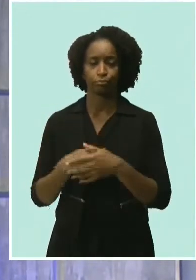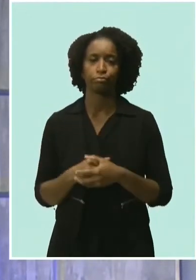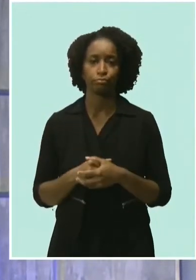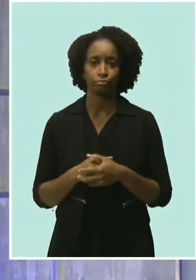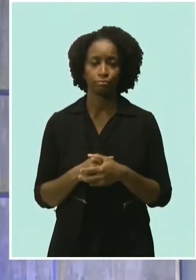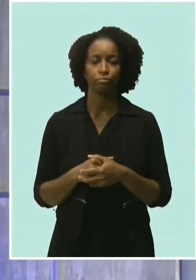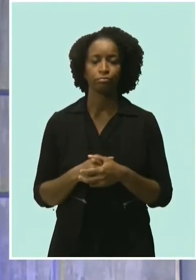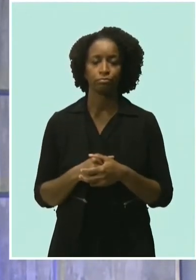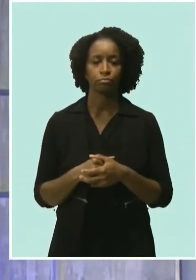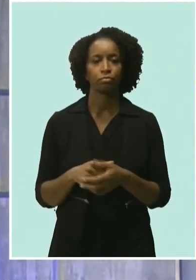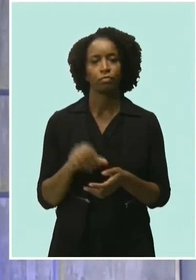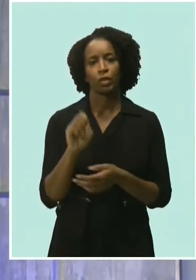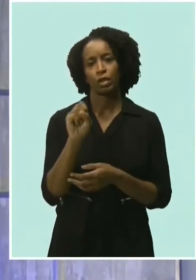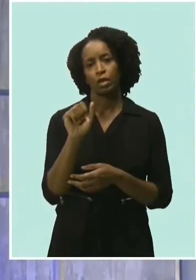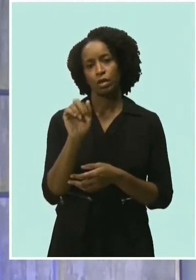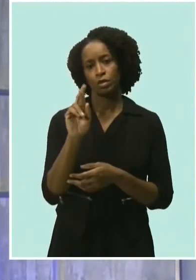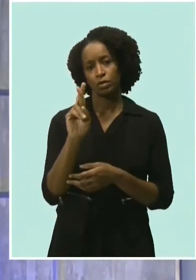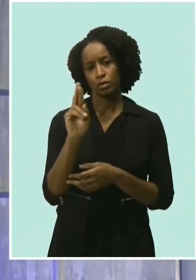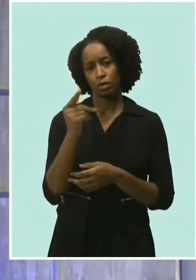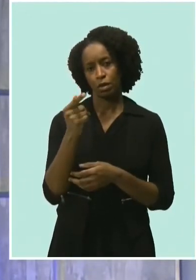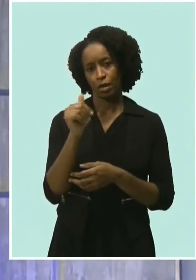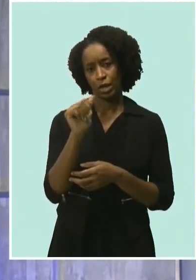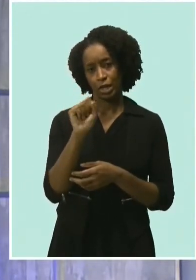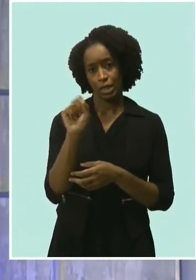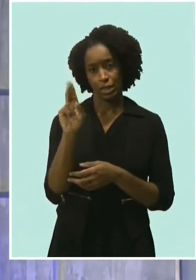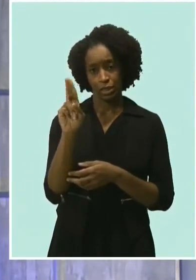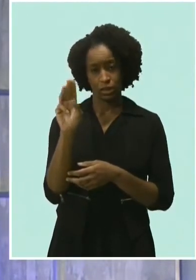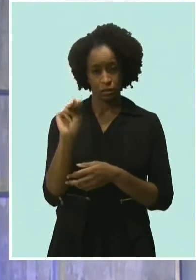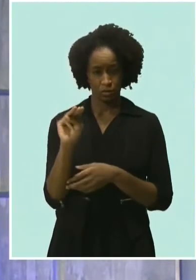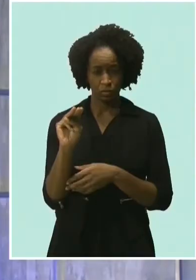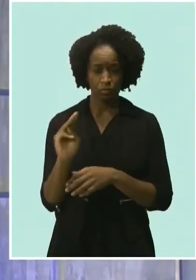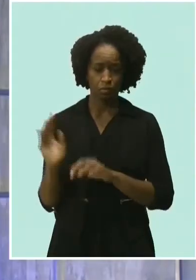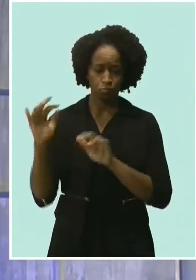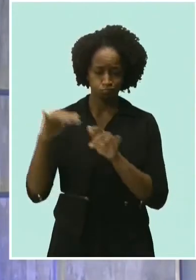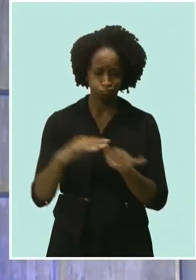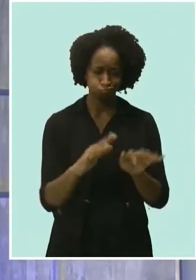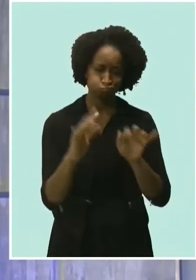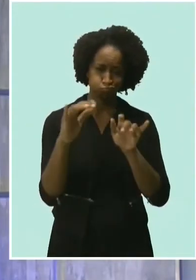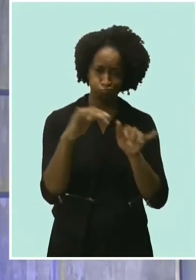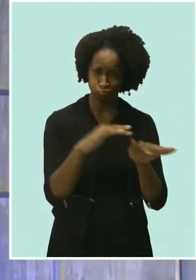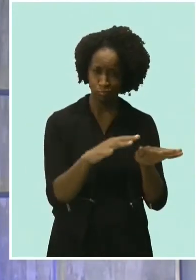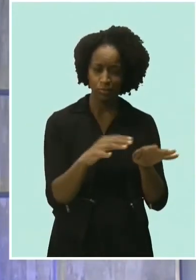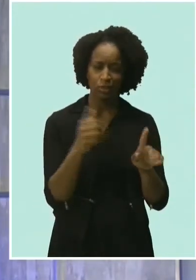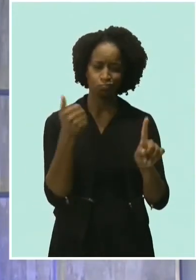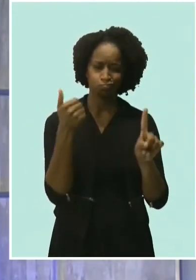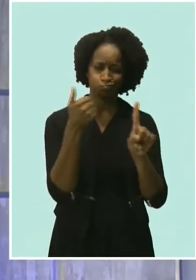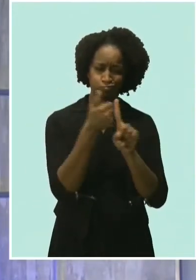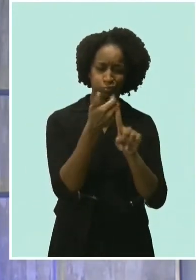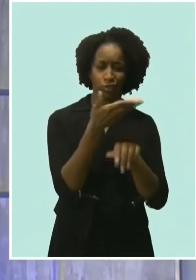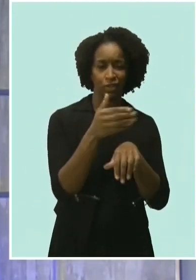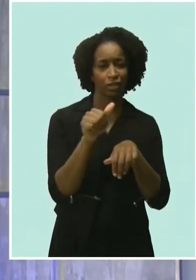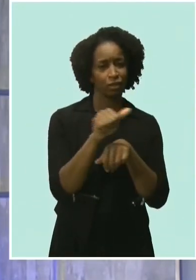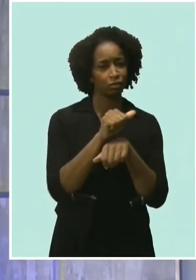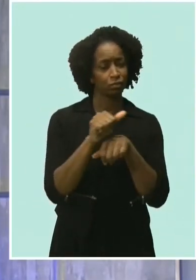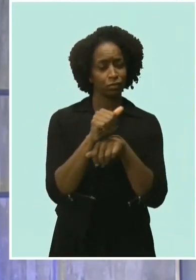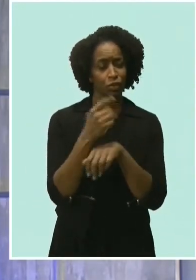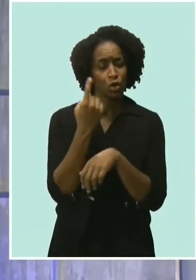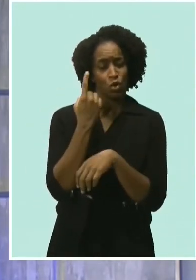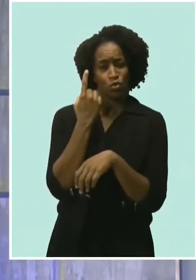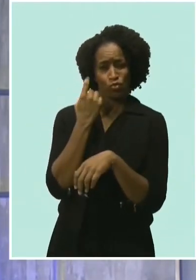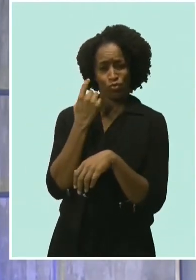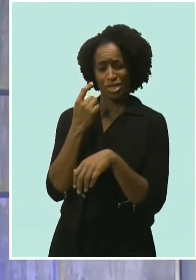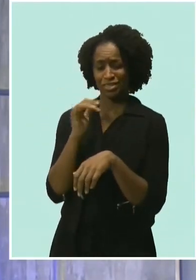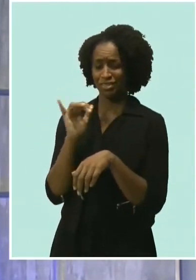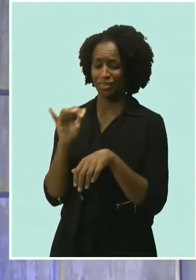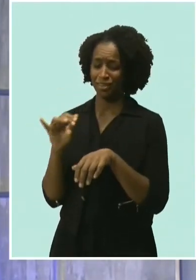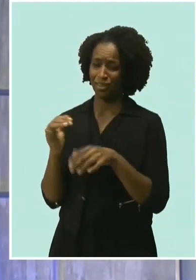Sargassum seaweed is having an impact on fishers in Antigua and Barbuda. That country in recent times has seen an accumulation of the seaweed, as we hear